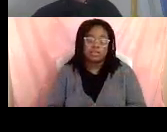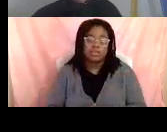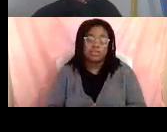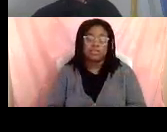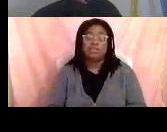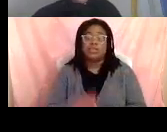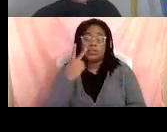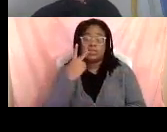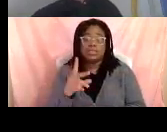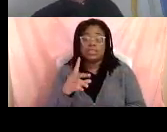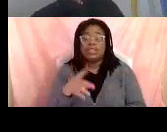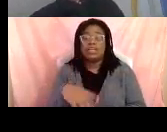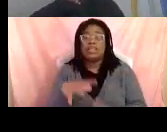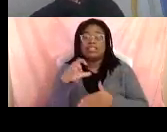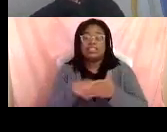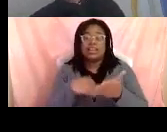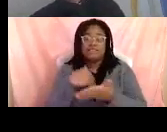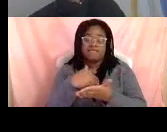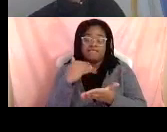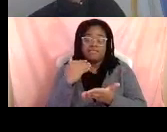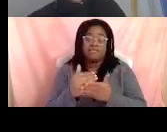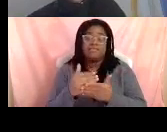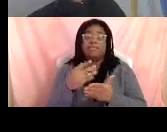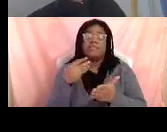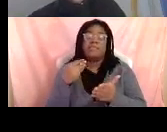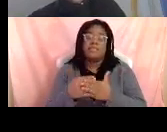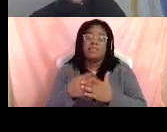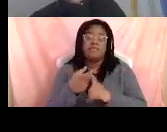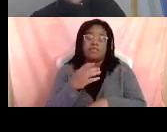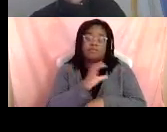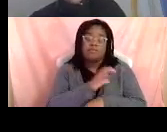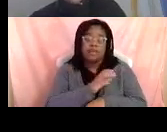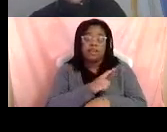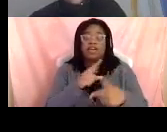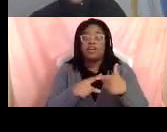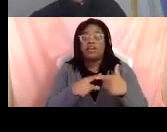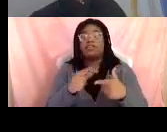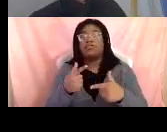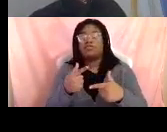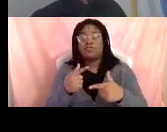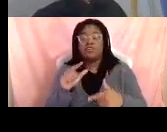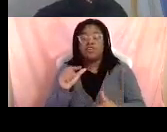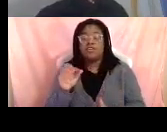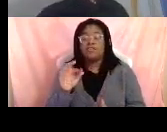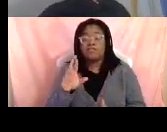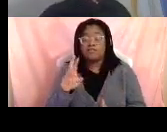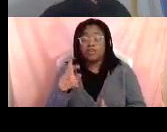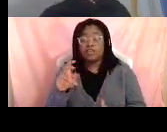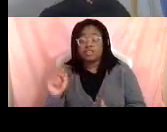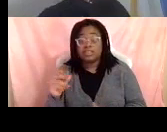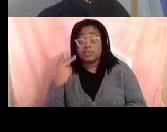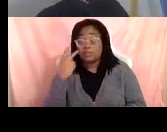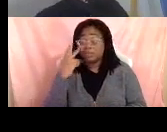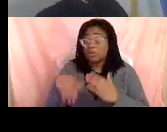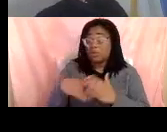defund the police, I think, Ferguson, yeah. The article with Darren Wilson. We have almost every color present